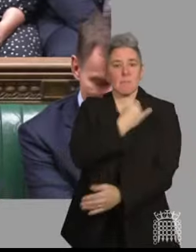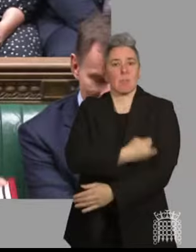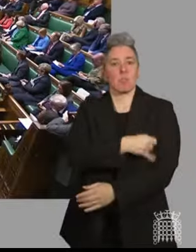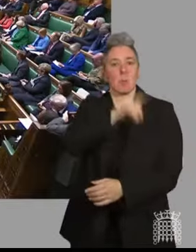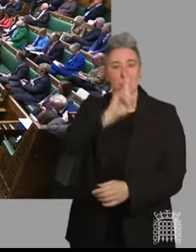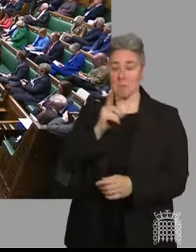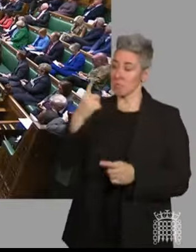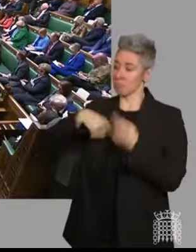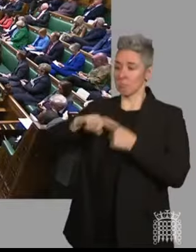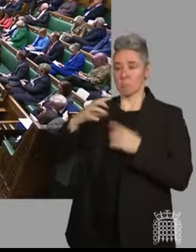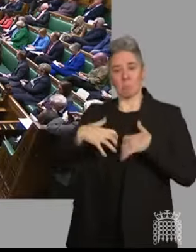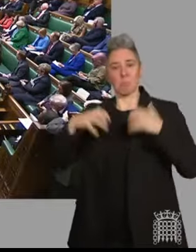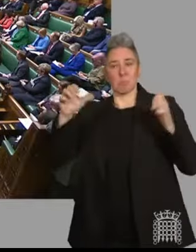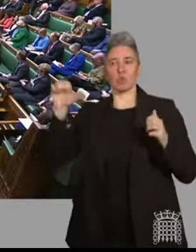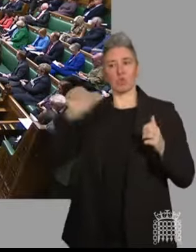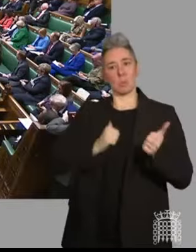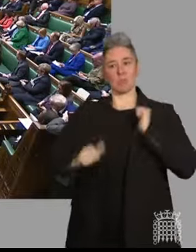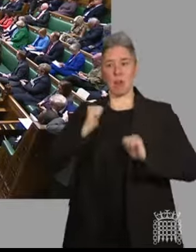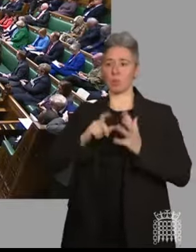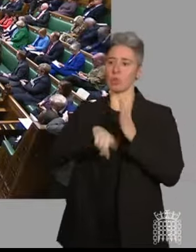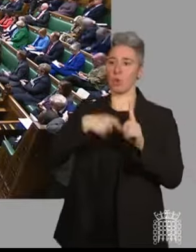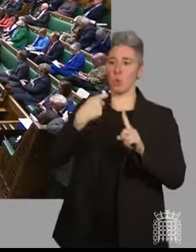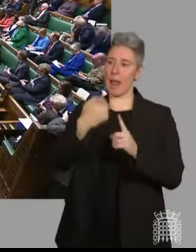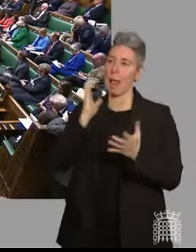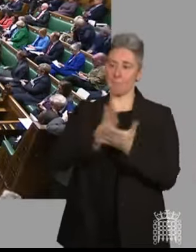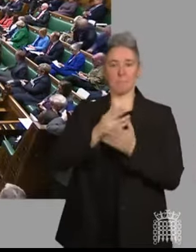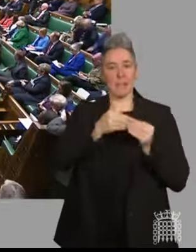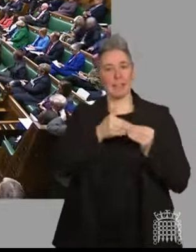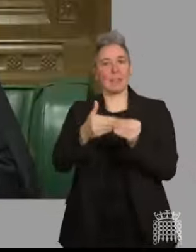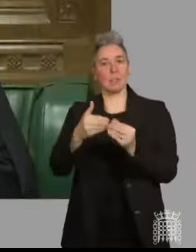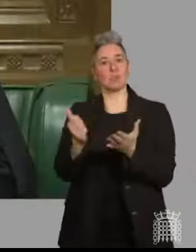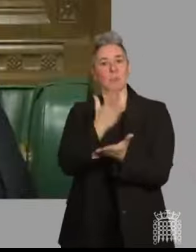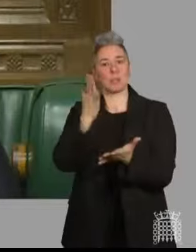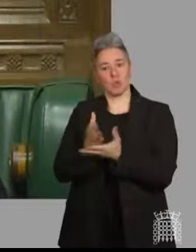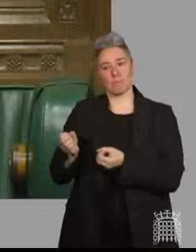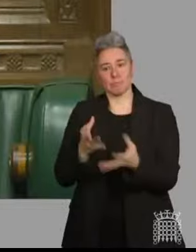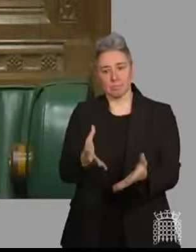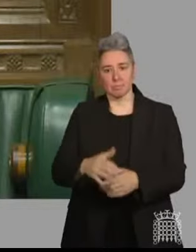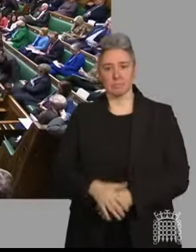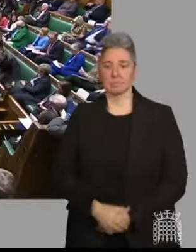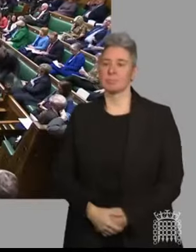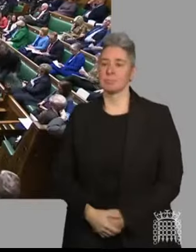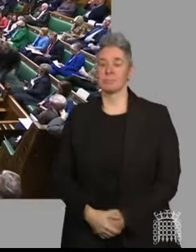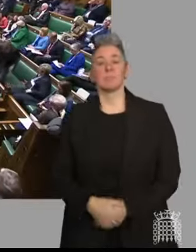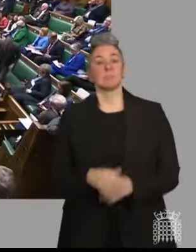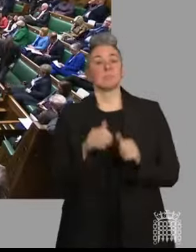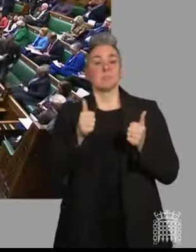happen. That completes Prime Minister's questions. I'll let the Chamber clear.